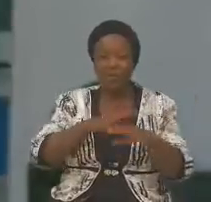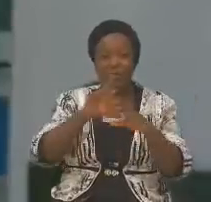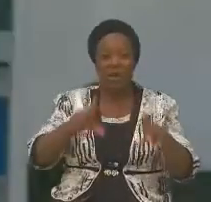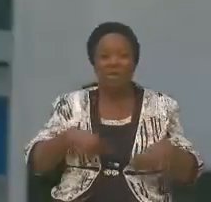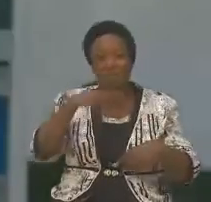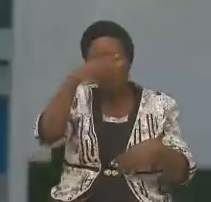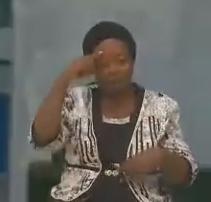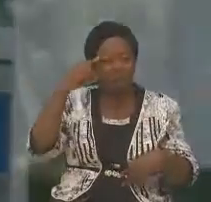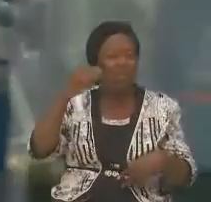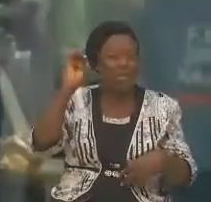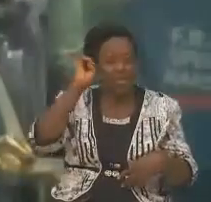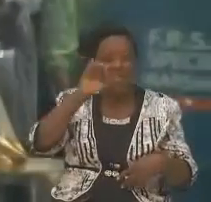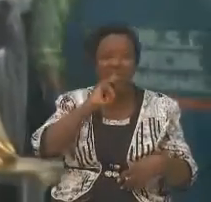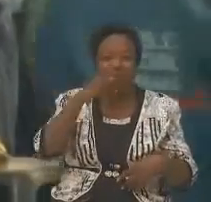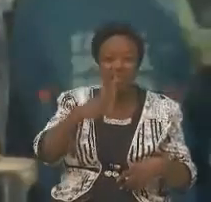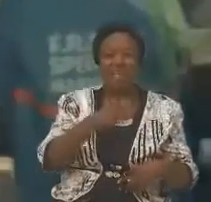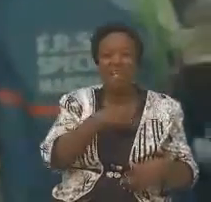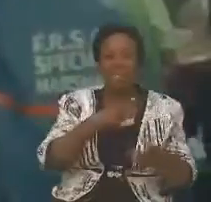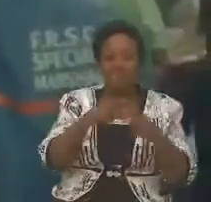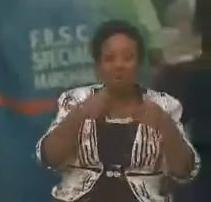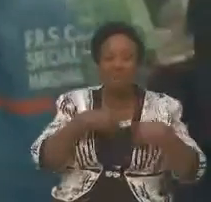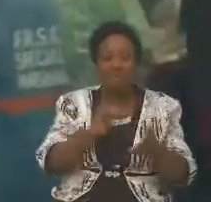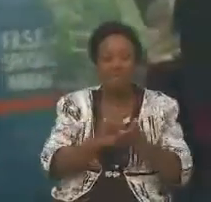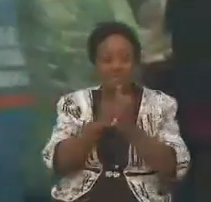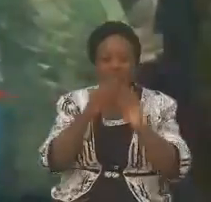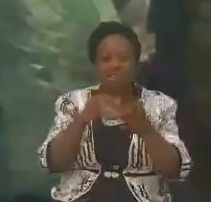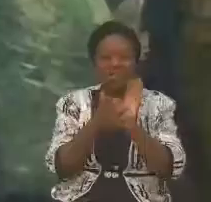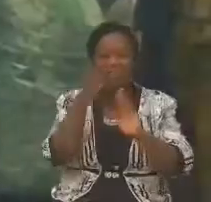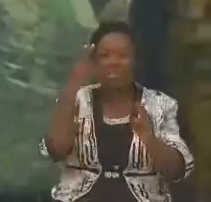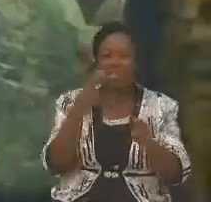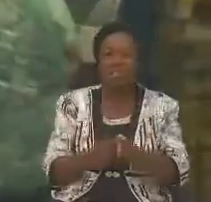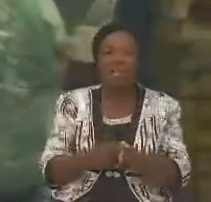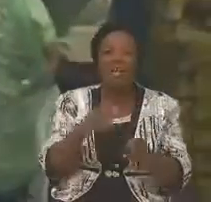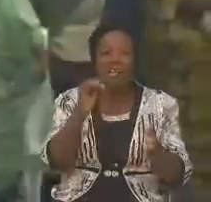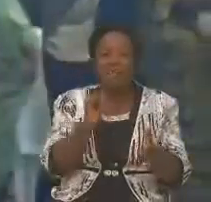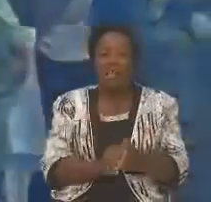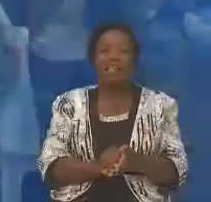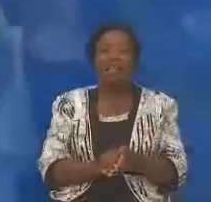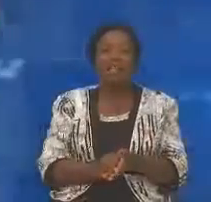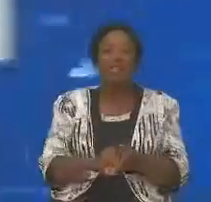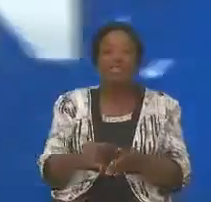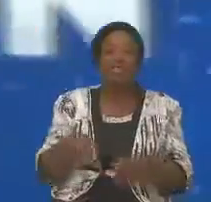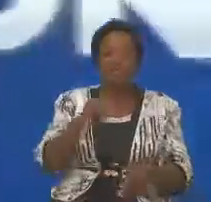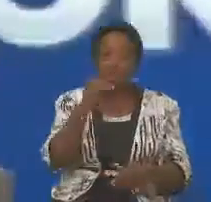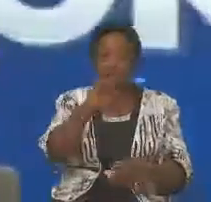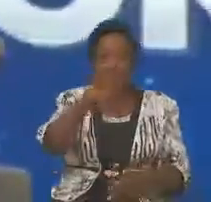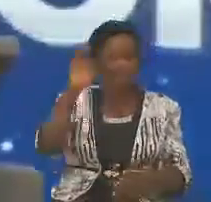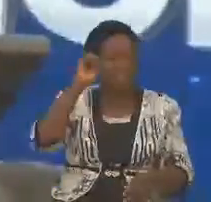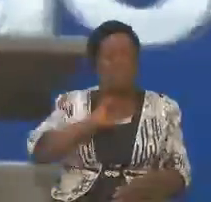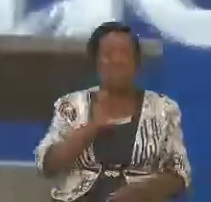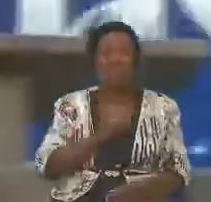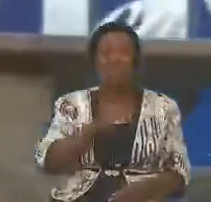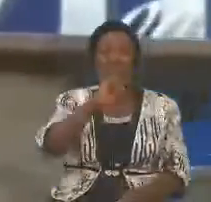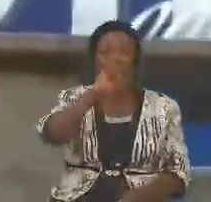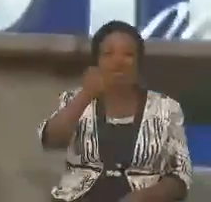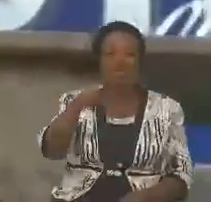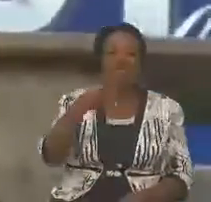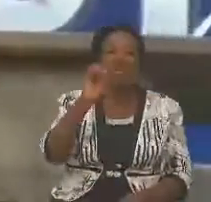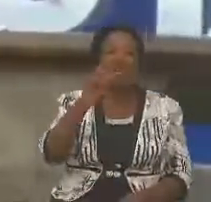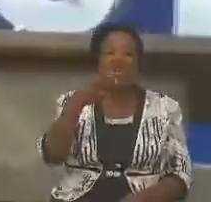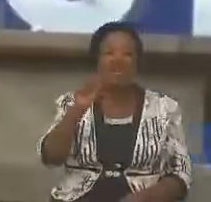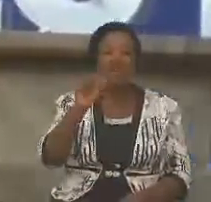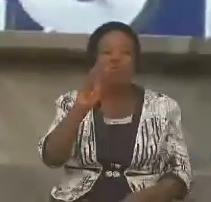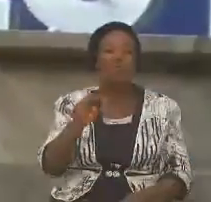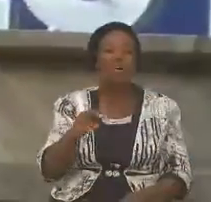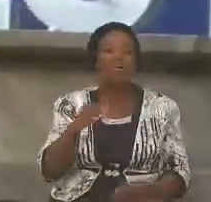peace in Jesus' name. And Jehovah Shammah, Jehovah Shammah, that means the Lord